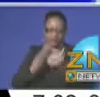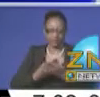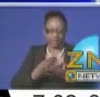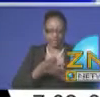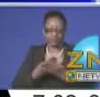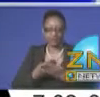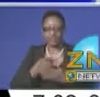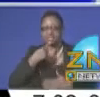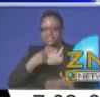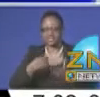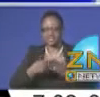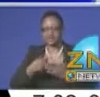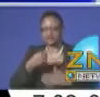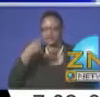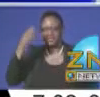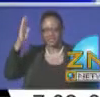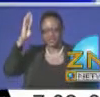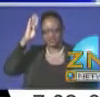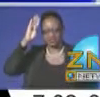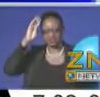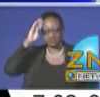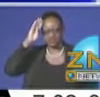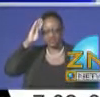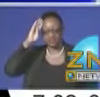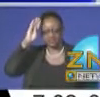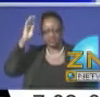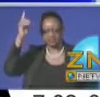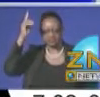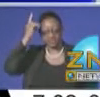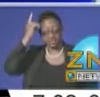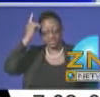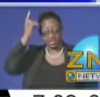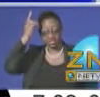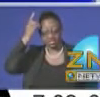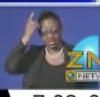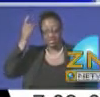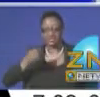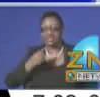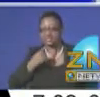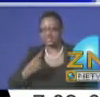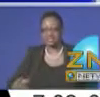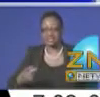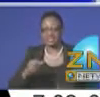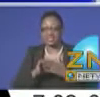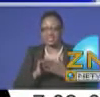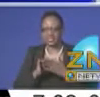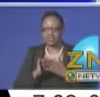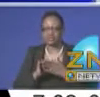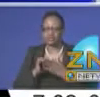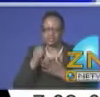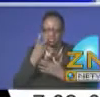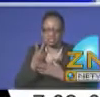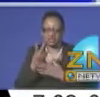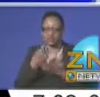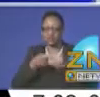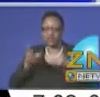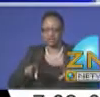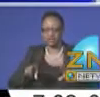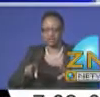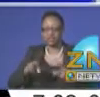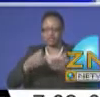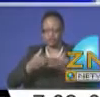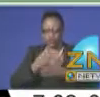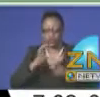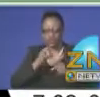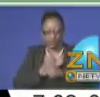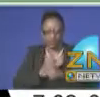Honorable Dionisio de Aguilar, is hoping the airline can perform with less during the new budget year. Not the intention